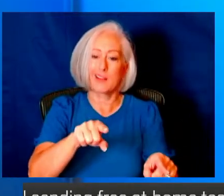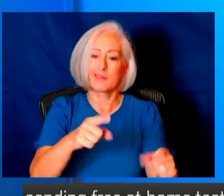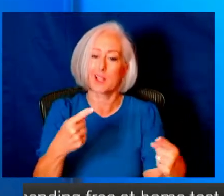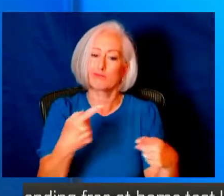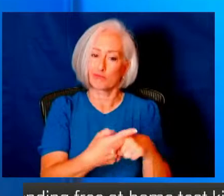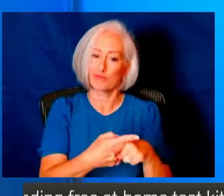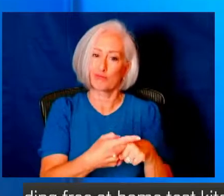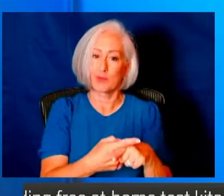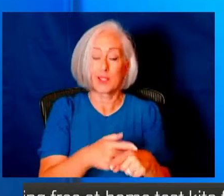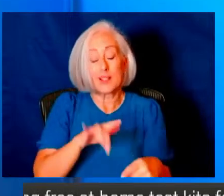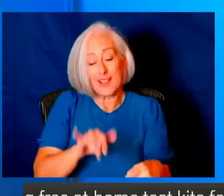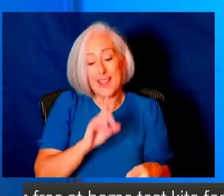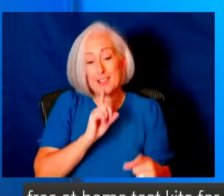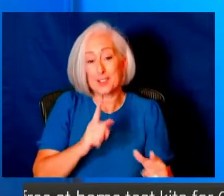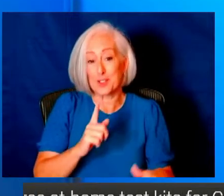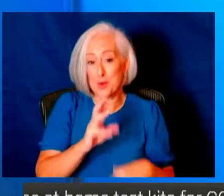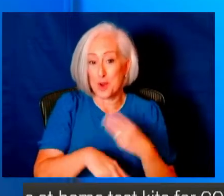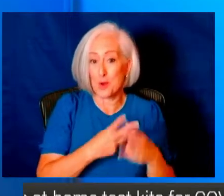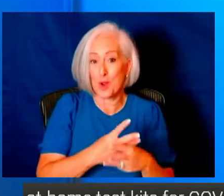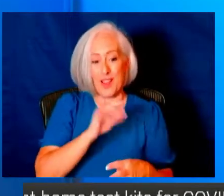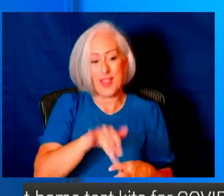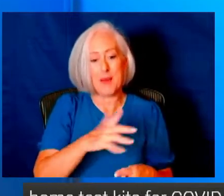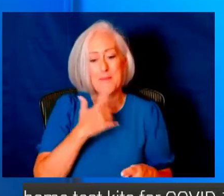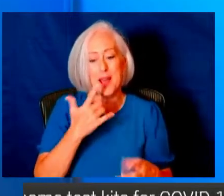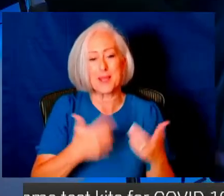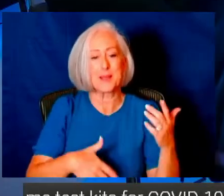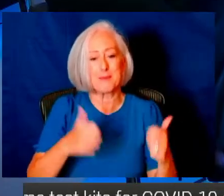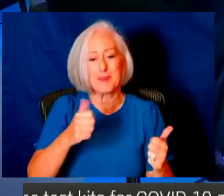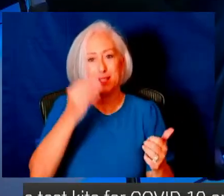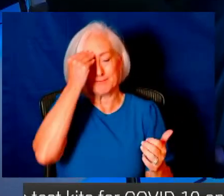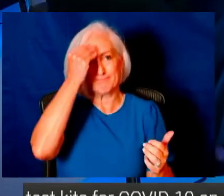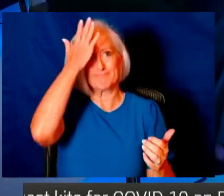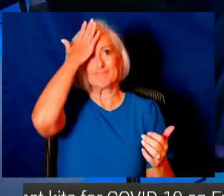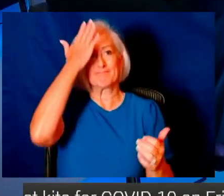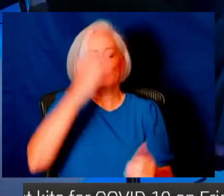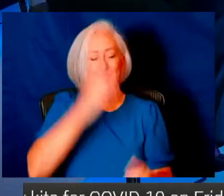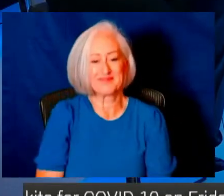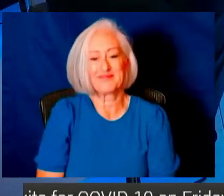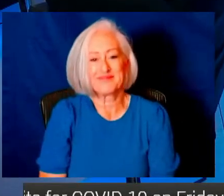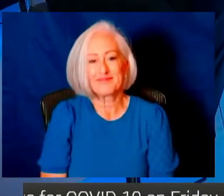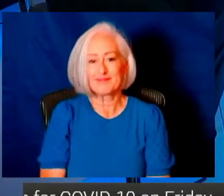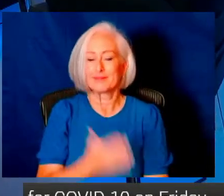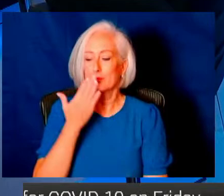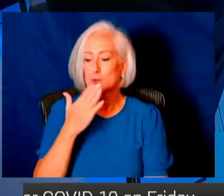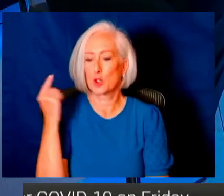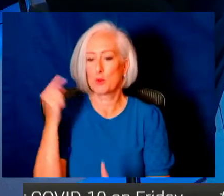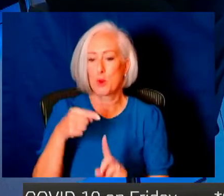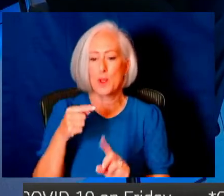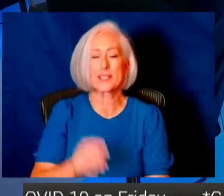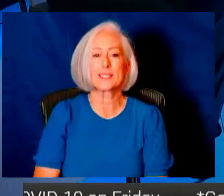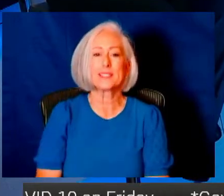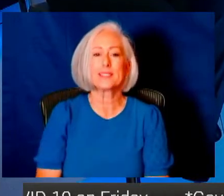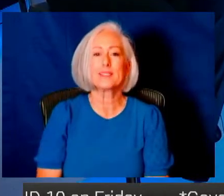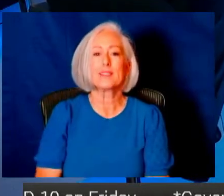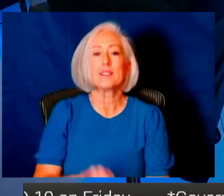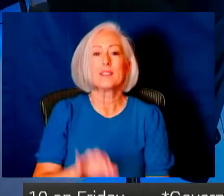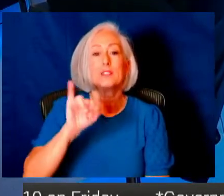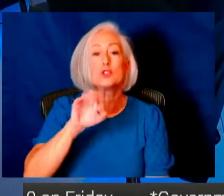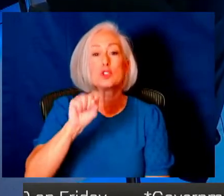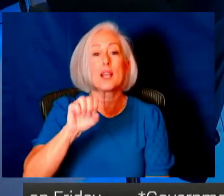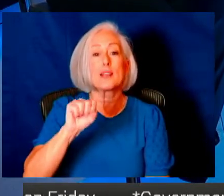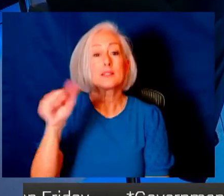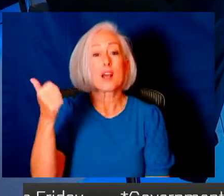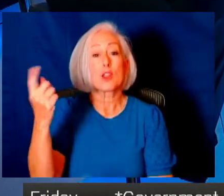it. So I say that'd be my biggest lesson. Yeah, that's a great point to be made. Jess, do we have other questions from our community today?